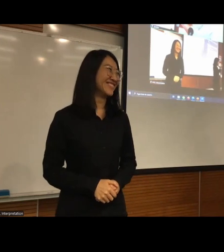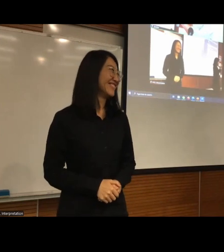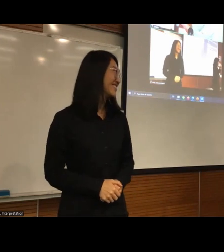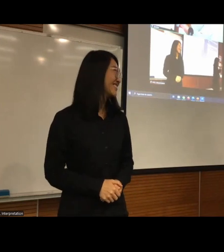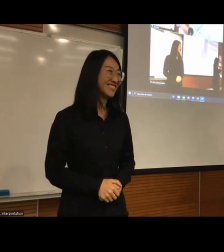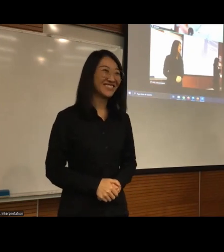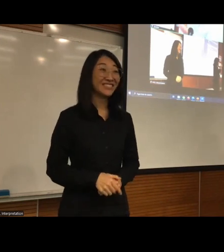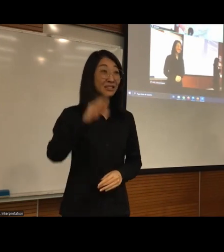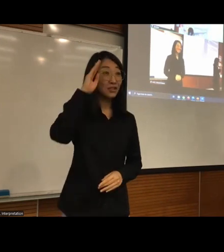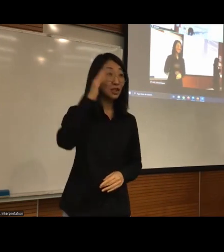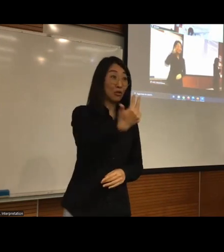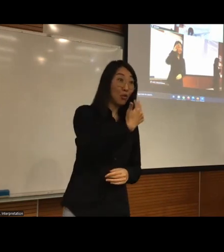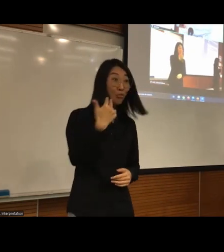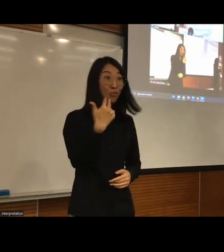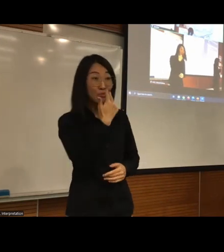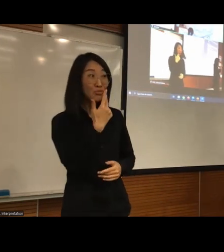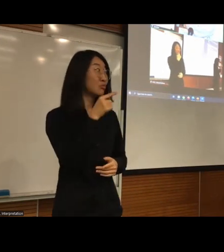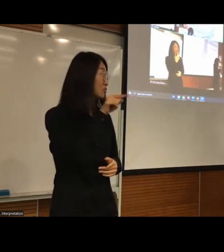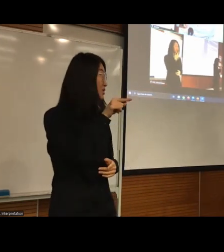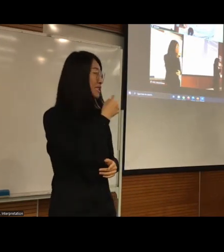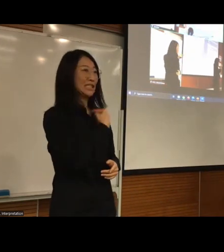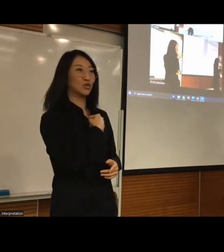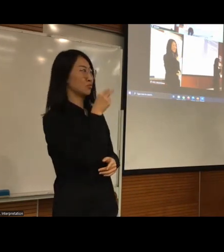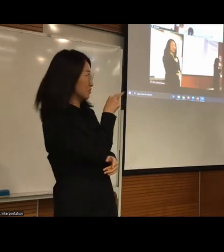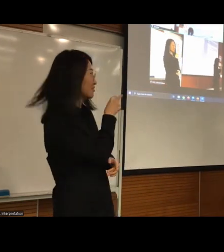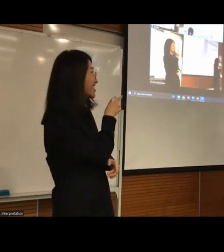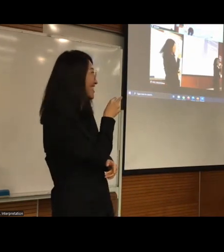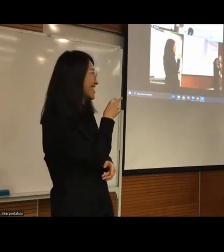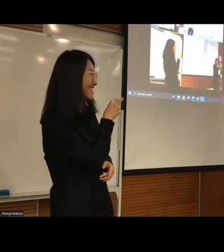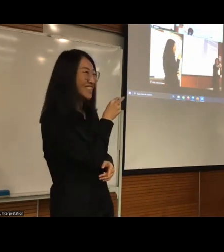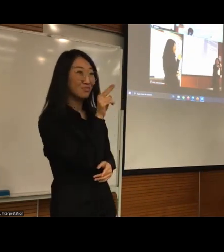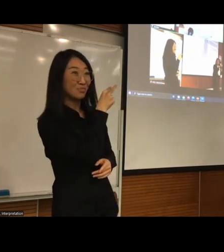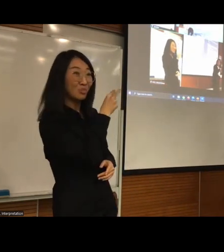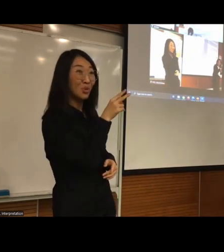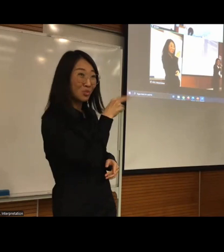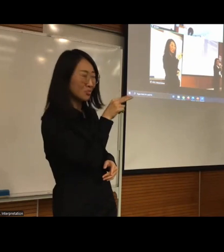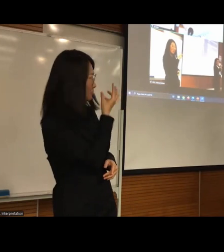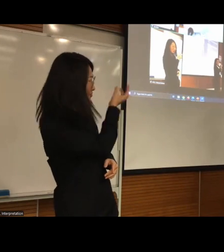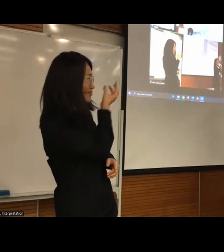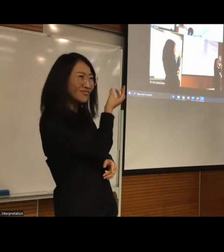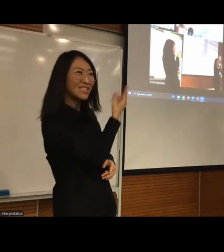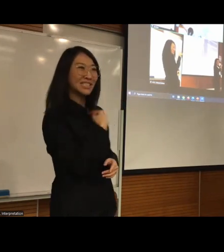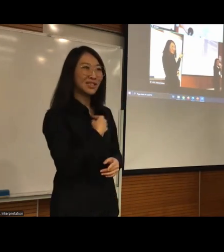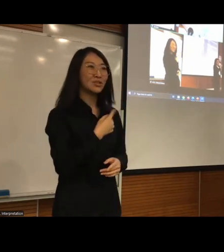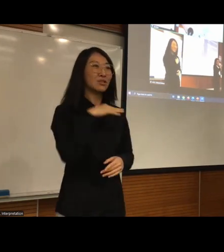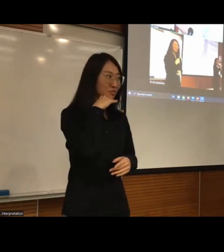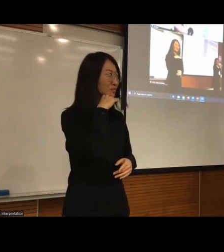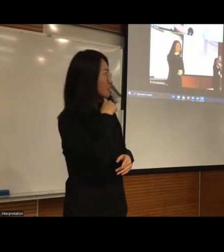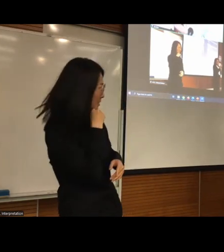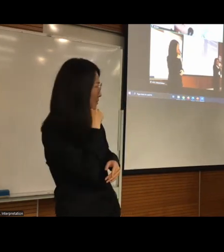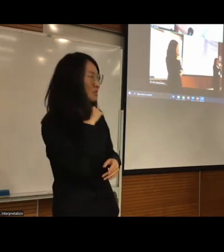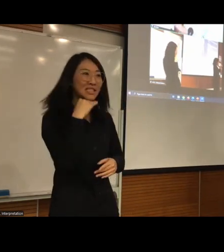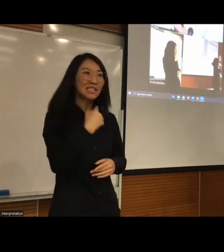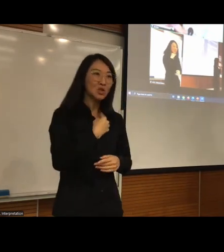You see what she does? She had to look at it. She had to look. Did you look at the she had to look, then she had to wait, then she had to